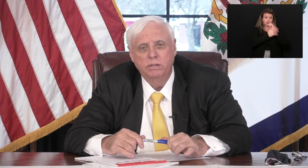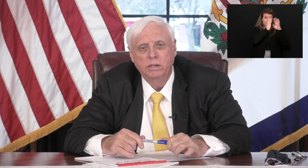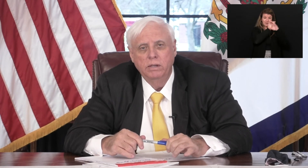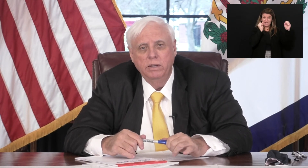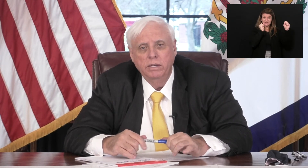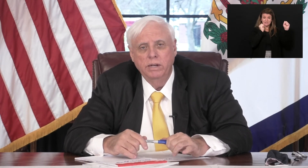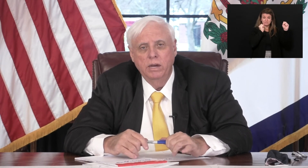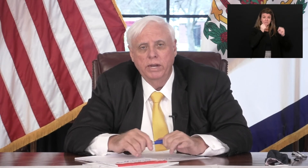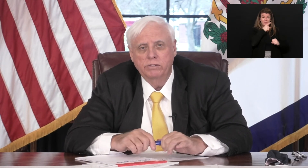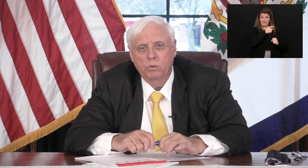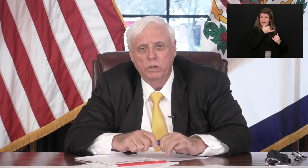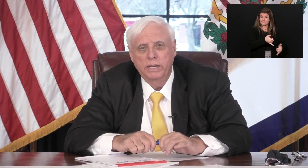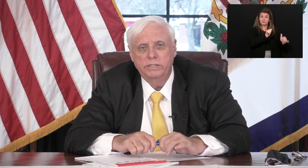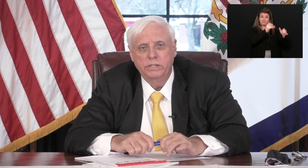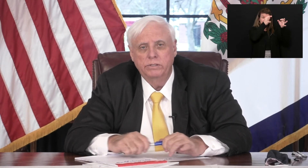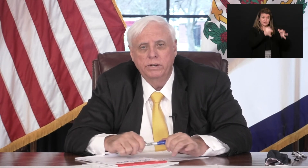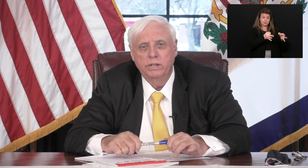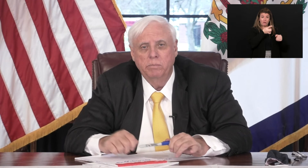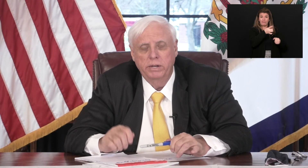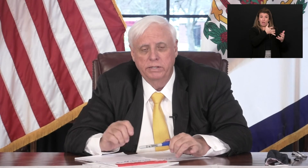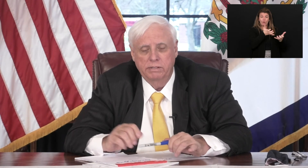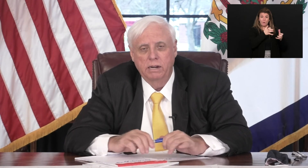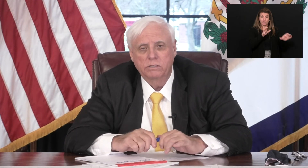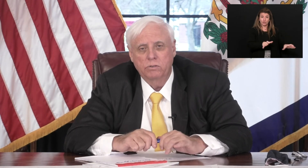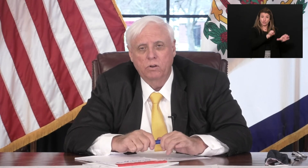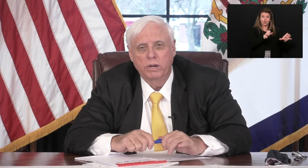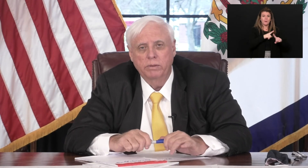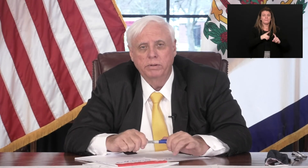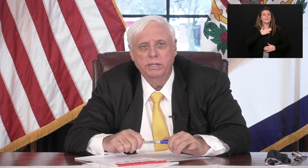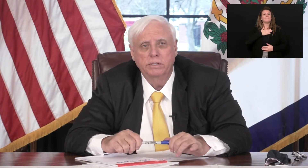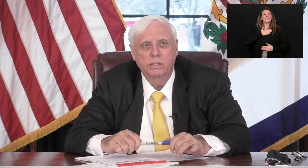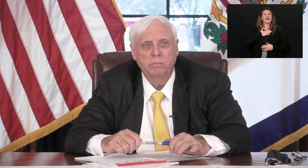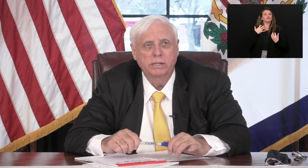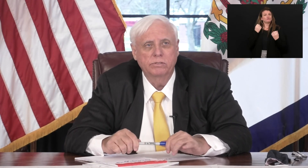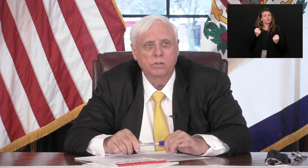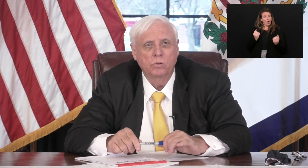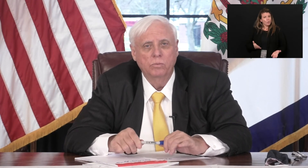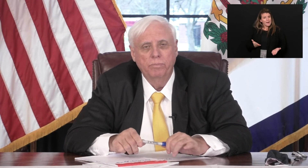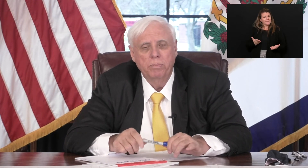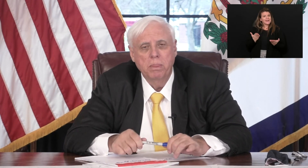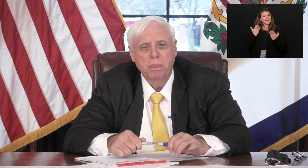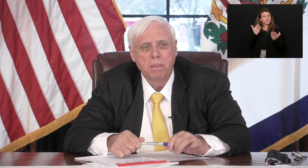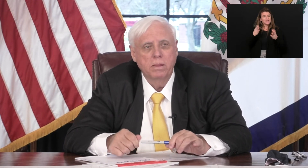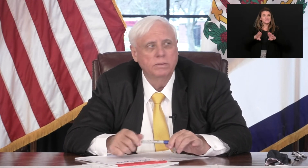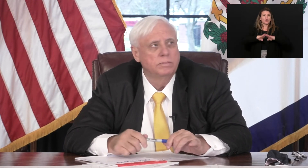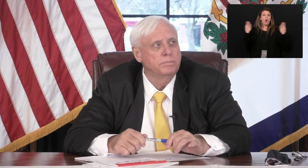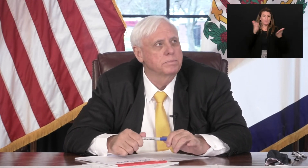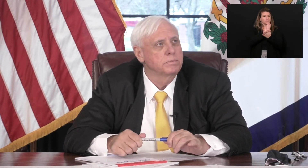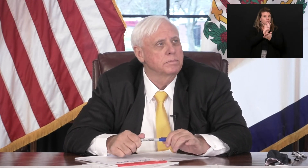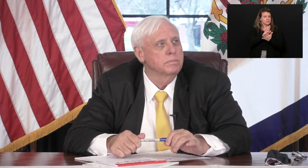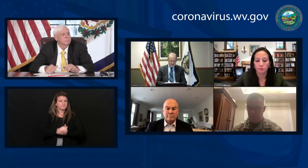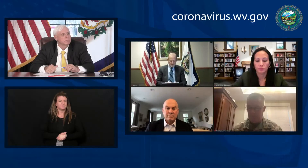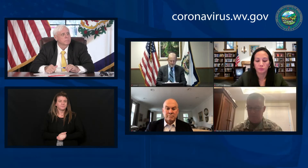superintendents, as to what they choose to do, but it is our strong recommendation to go back to school.